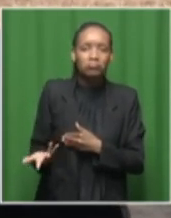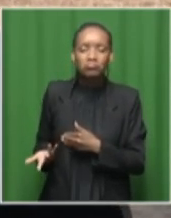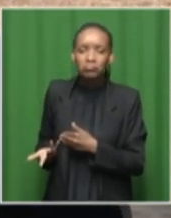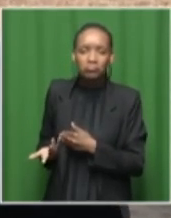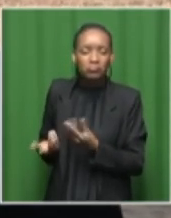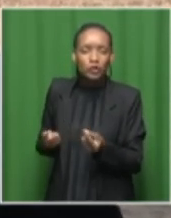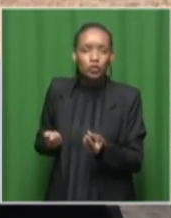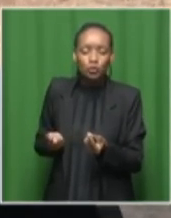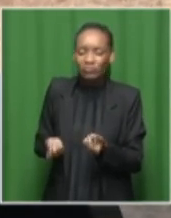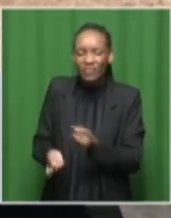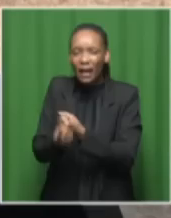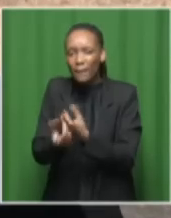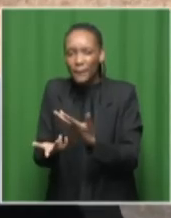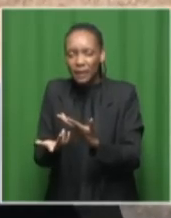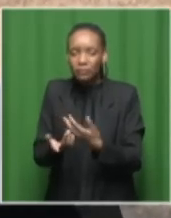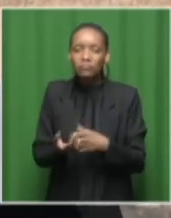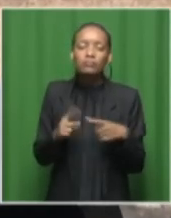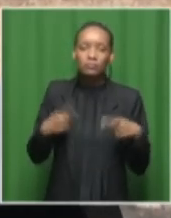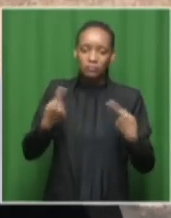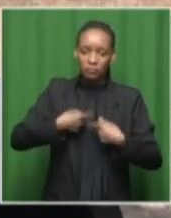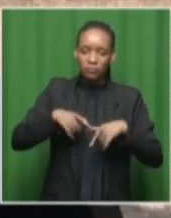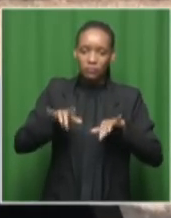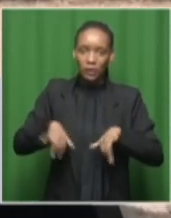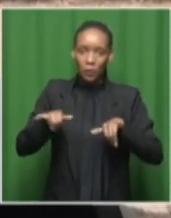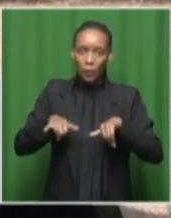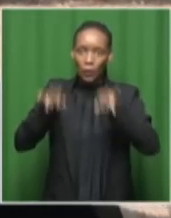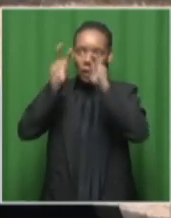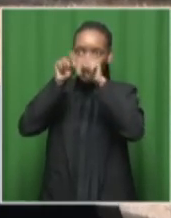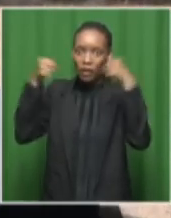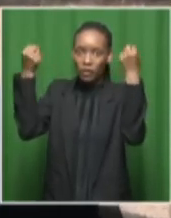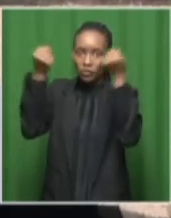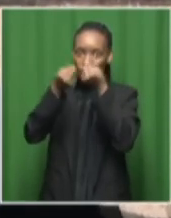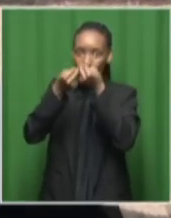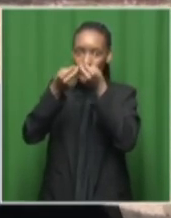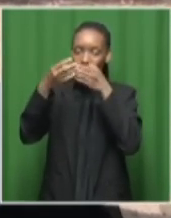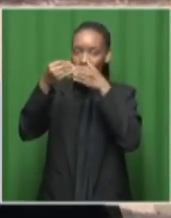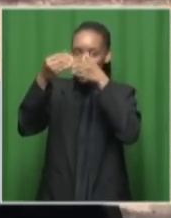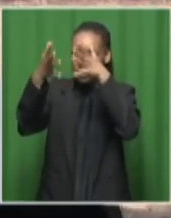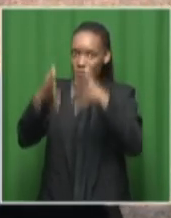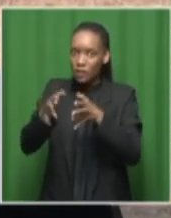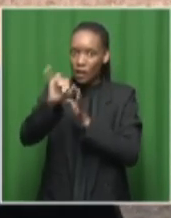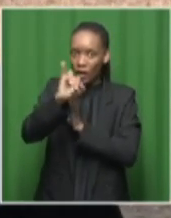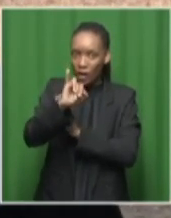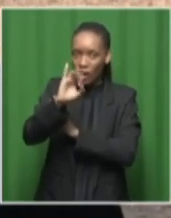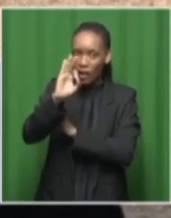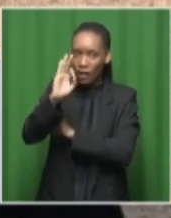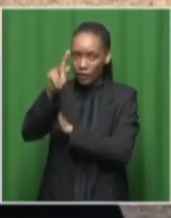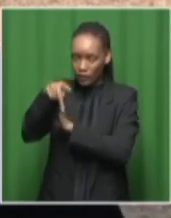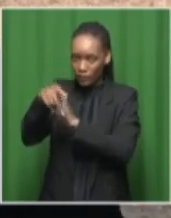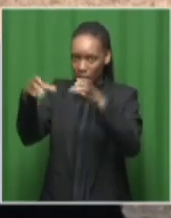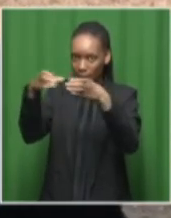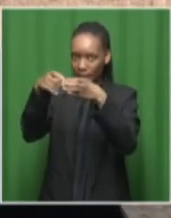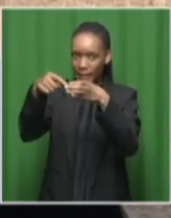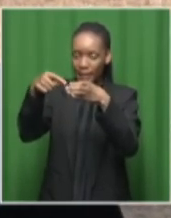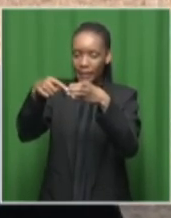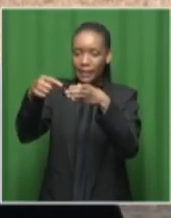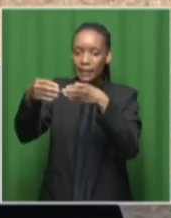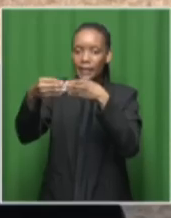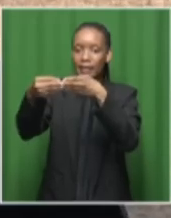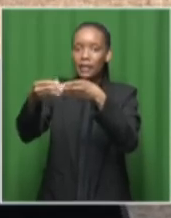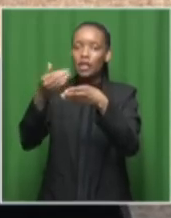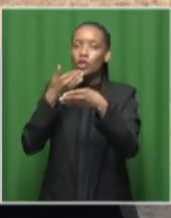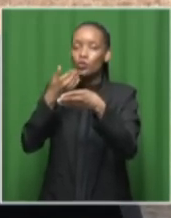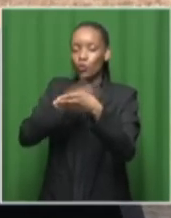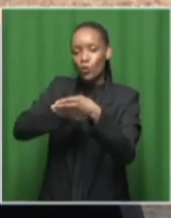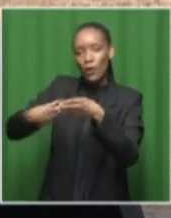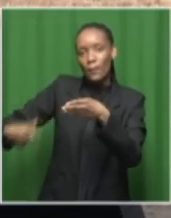are awaiting the national leaders of the IFP. Of course, that delegation is going to be led by the party